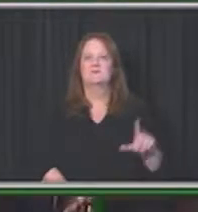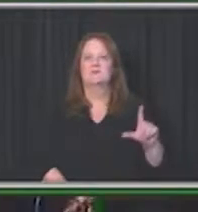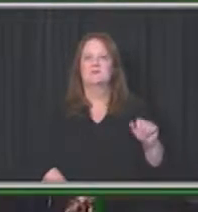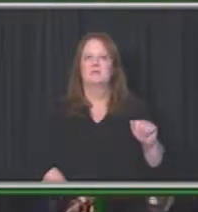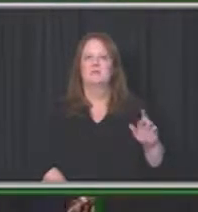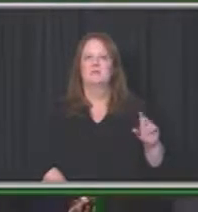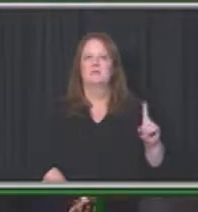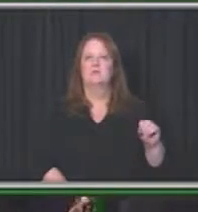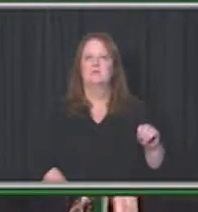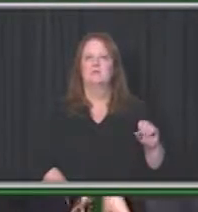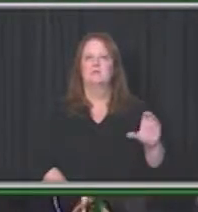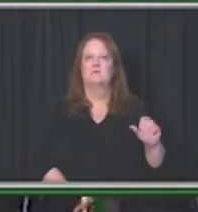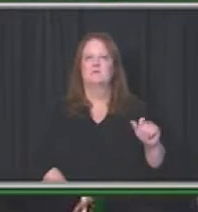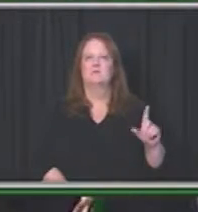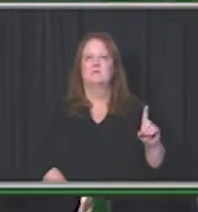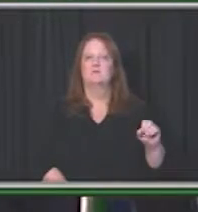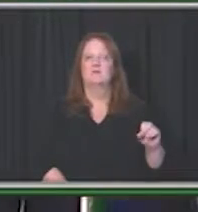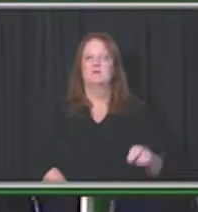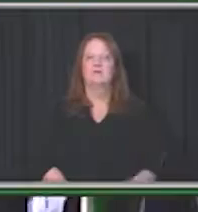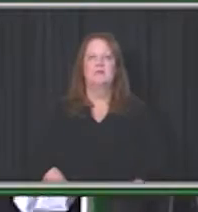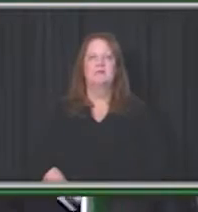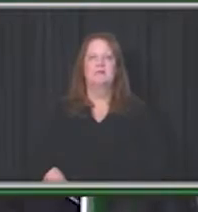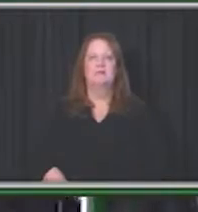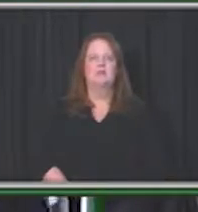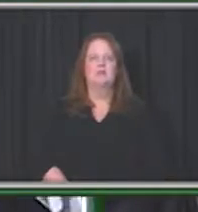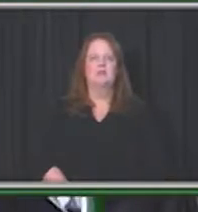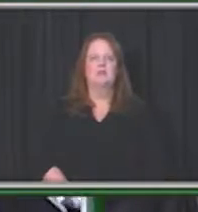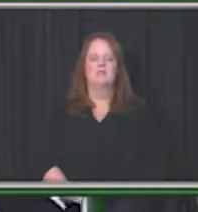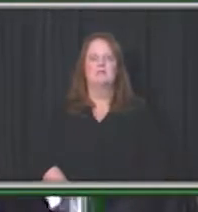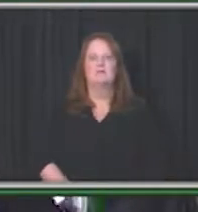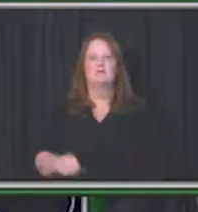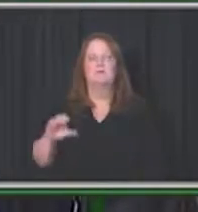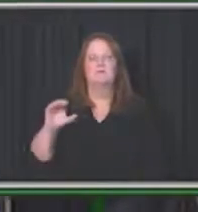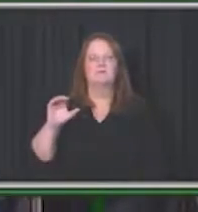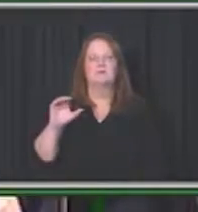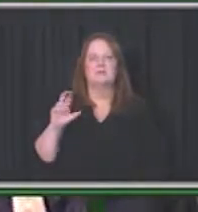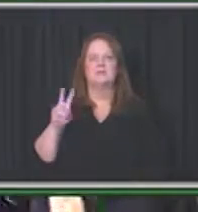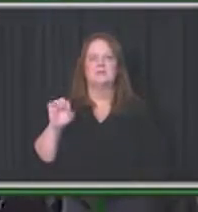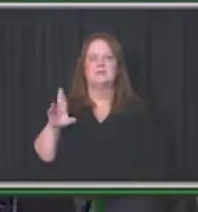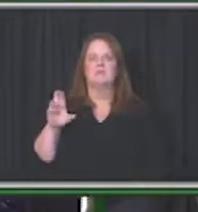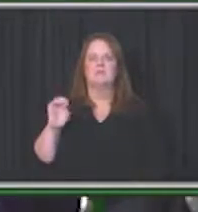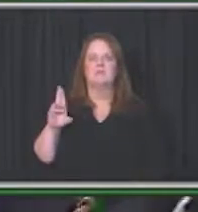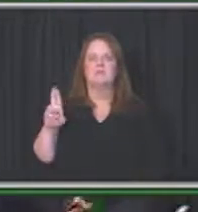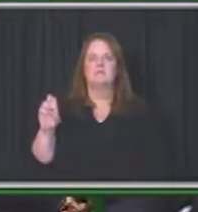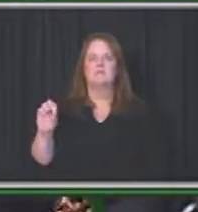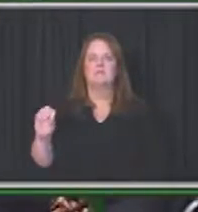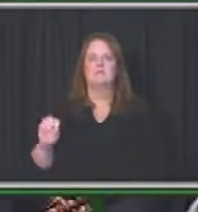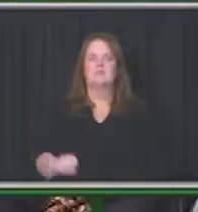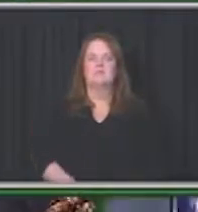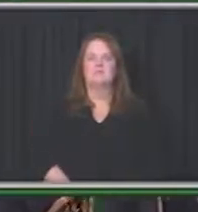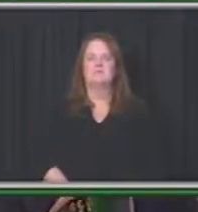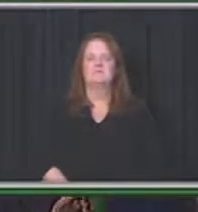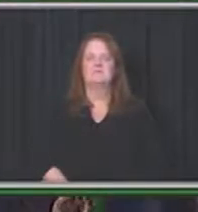Lorena Cardona. V. Lailuk Herr.